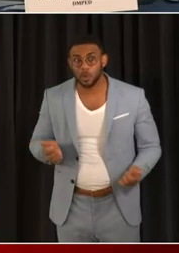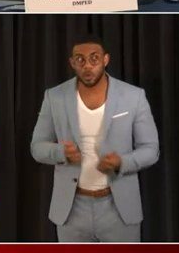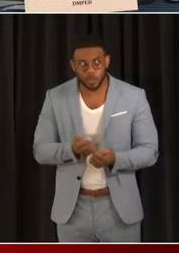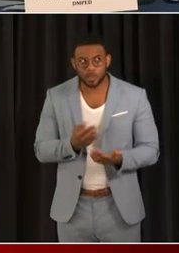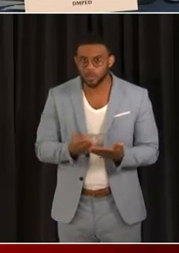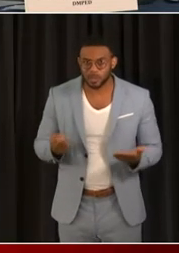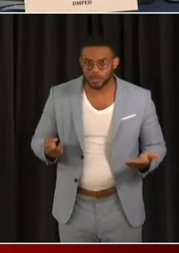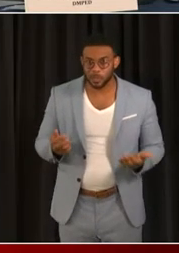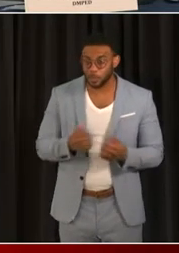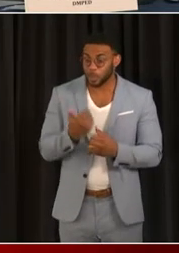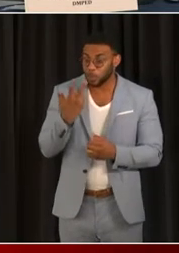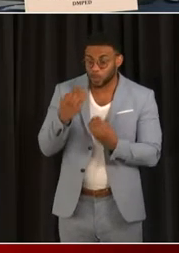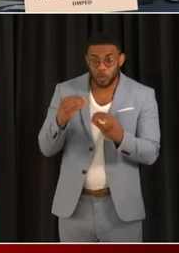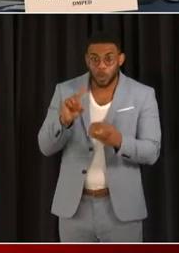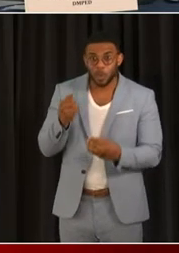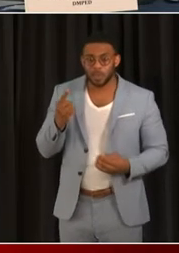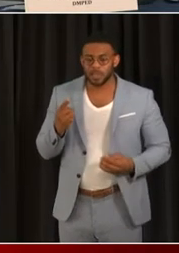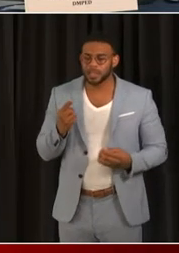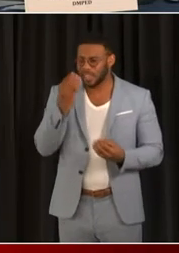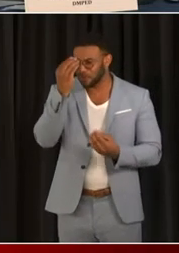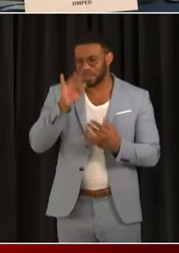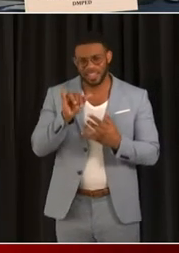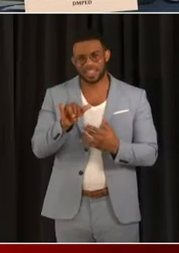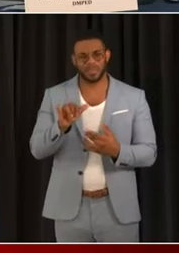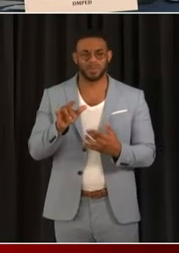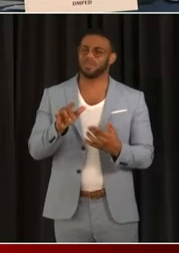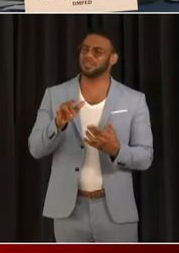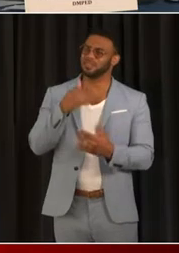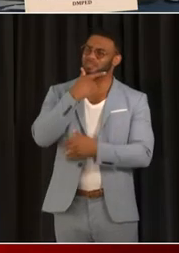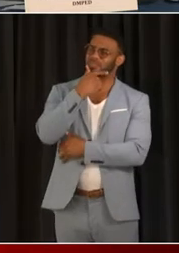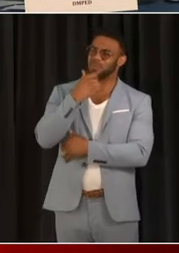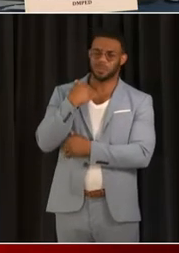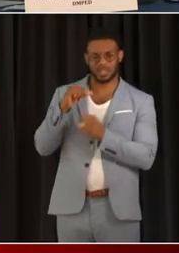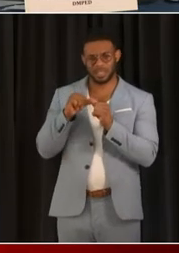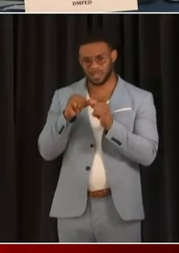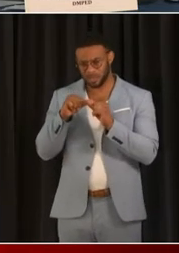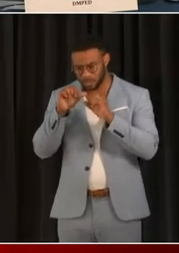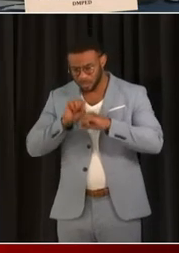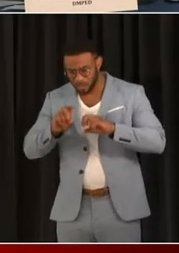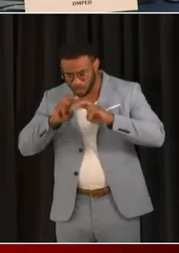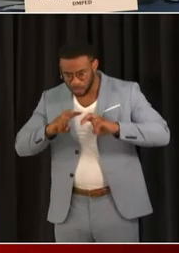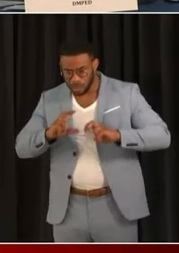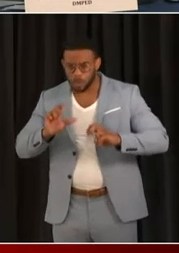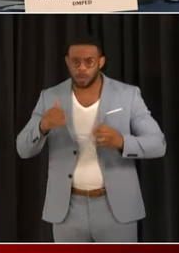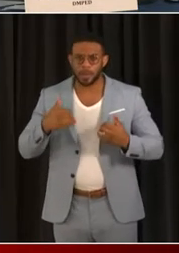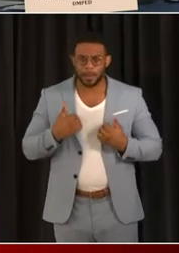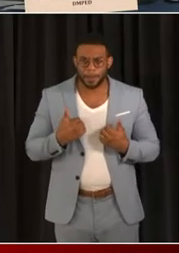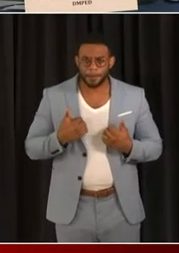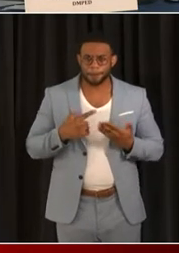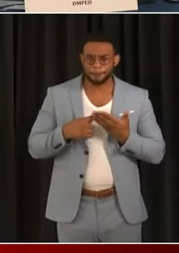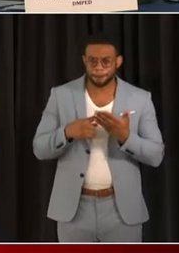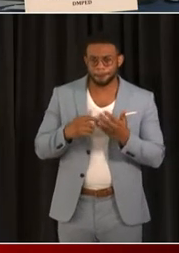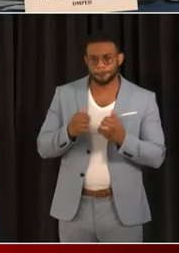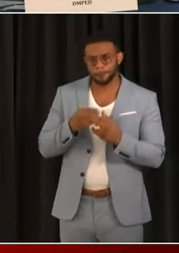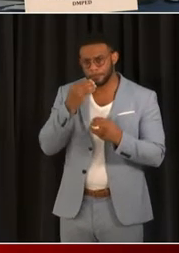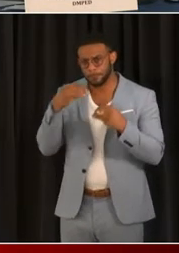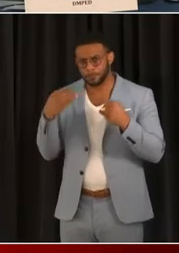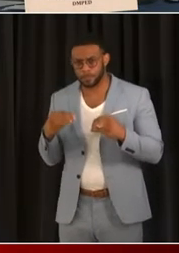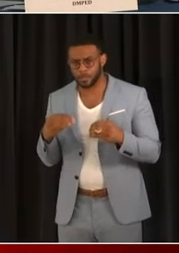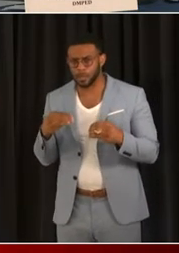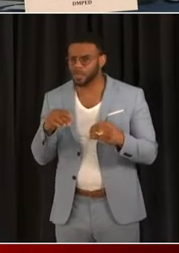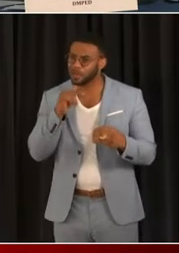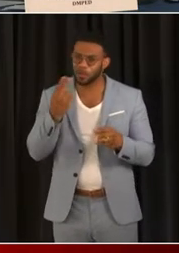with 3 stores. And so information like that is what we will continue to work and dig into, to where when we have conversations with